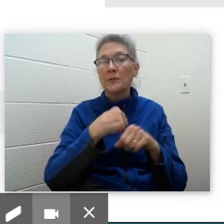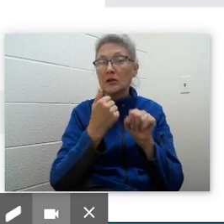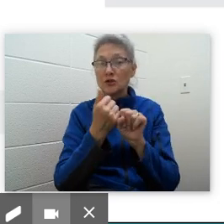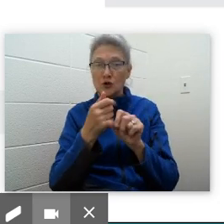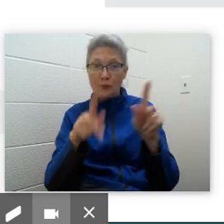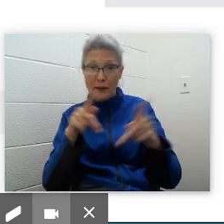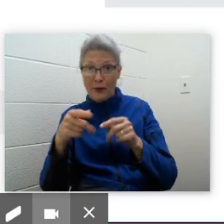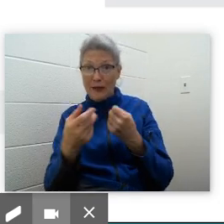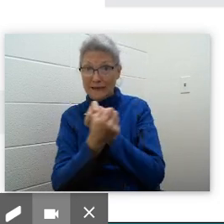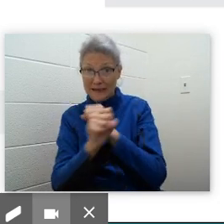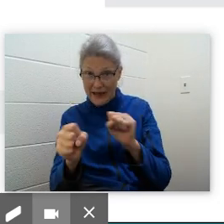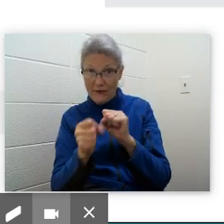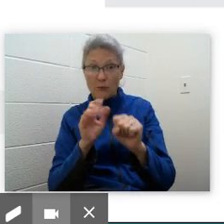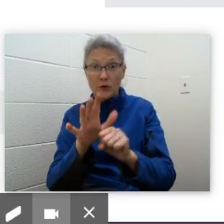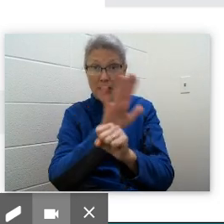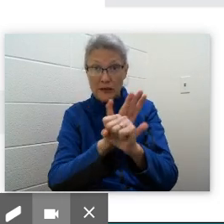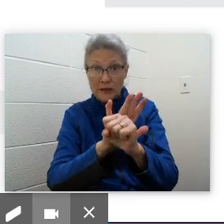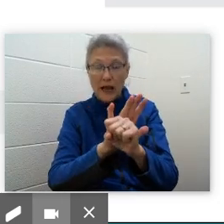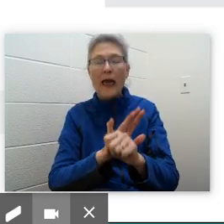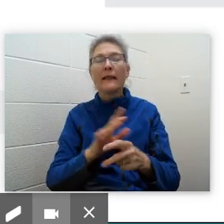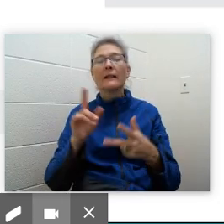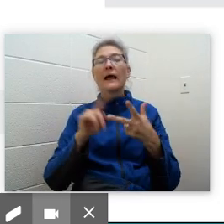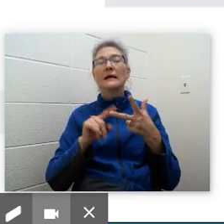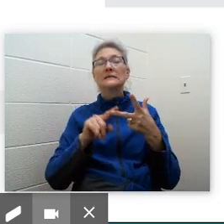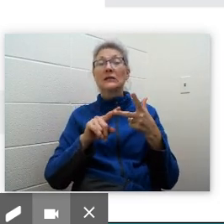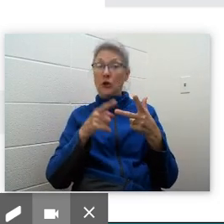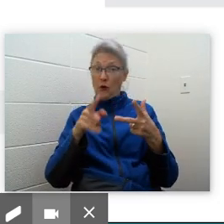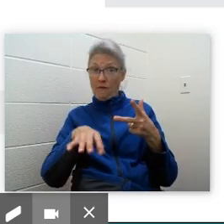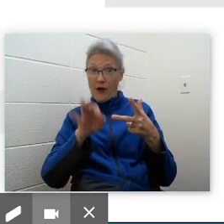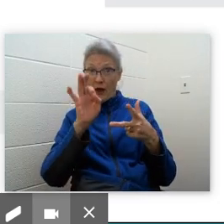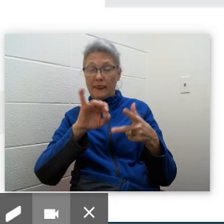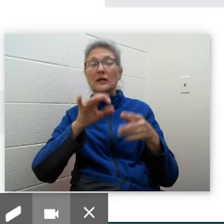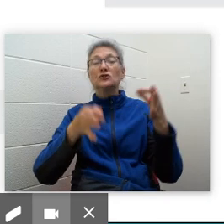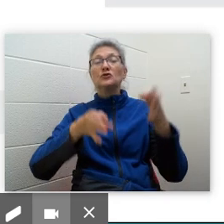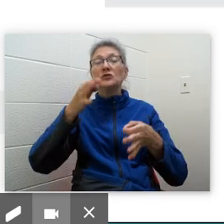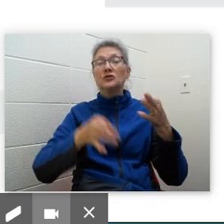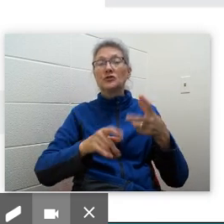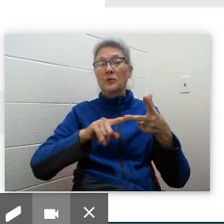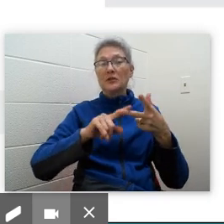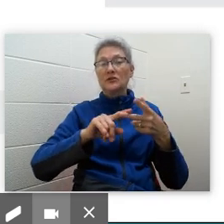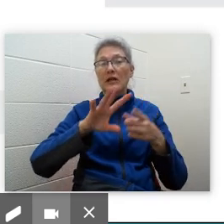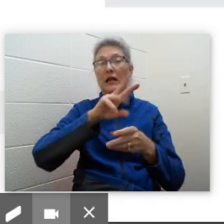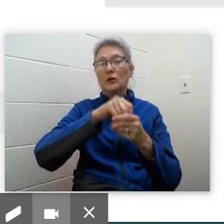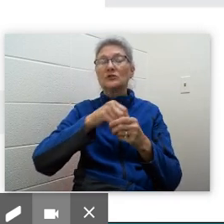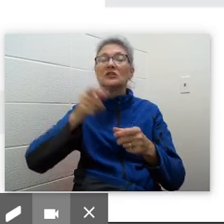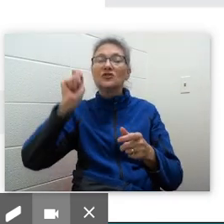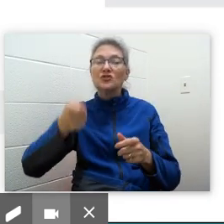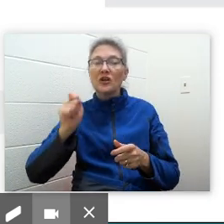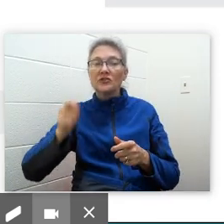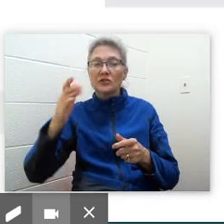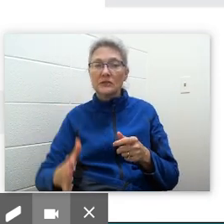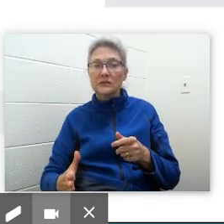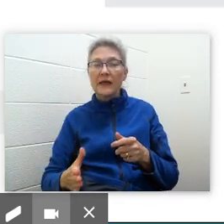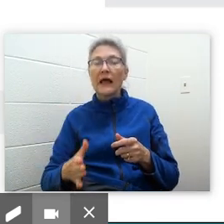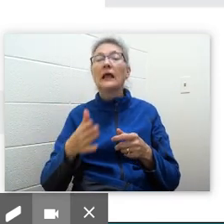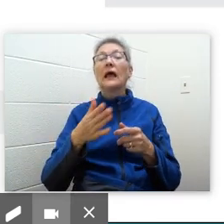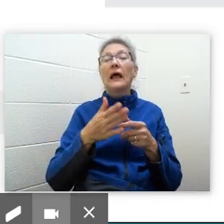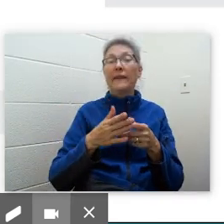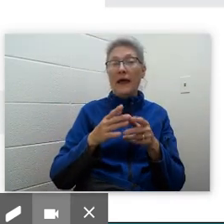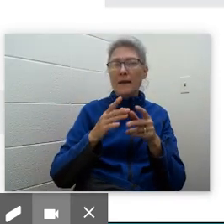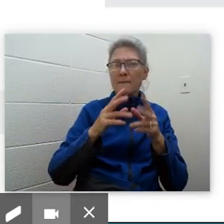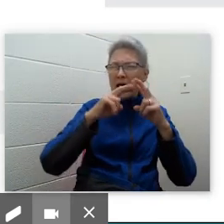citizens are safe and protected. And lastly, you found that the judicial branch includes judges who interpret the laws and make sure they